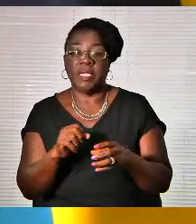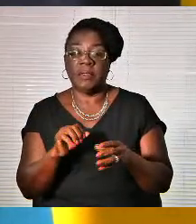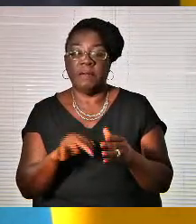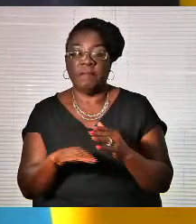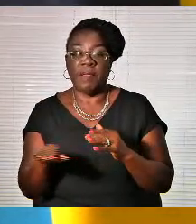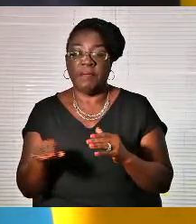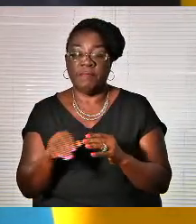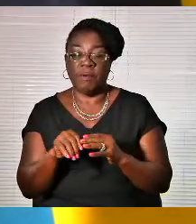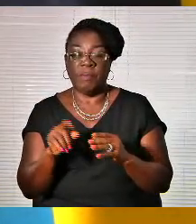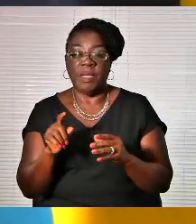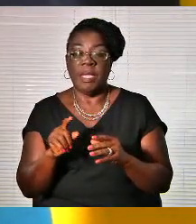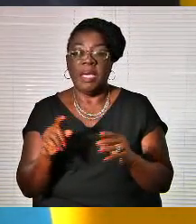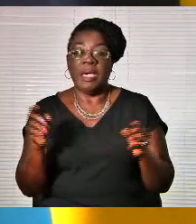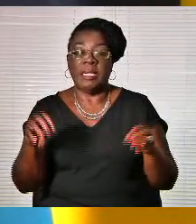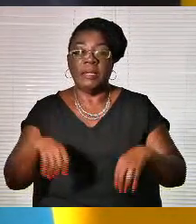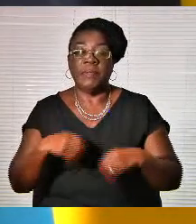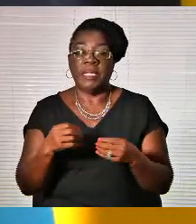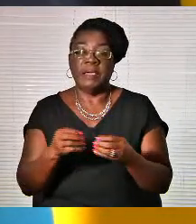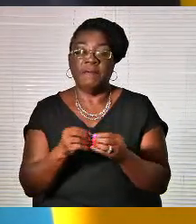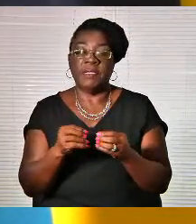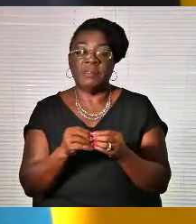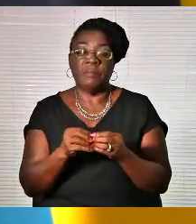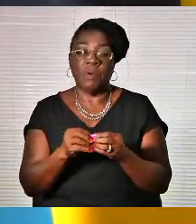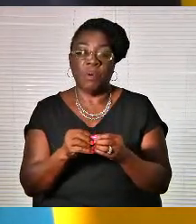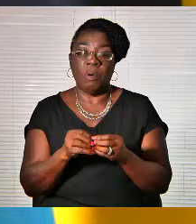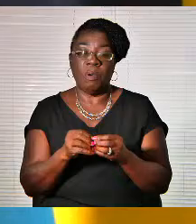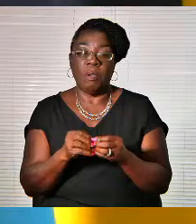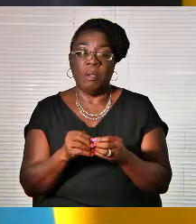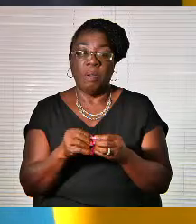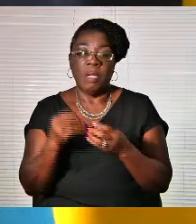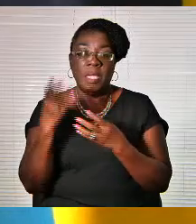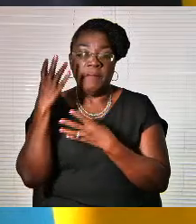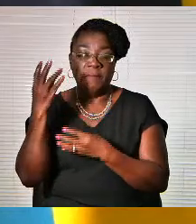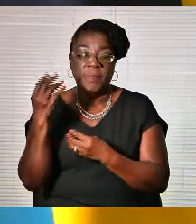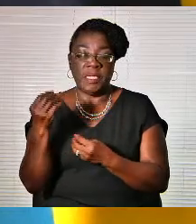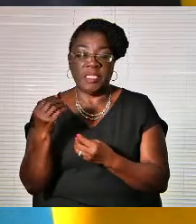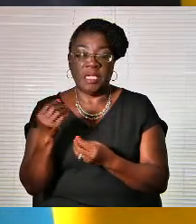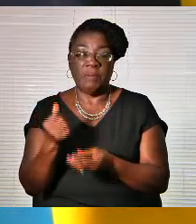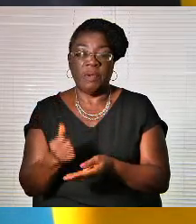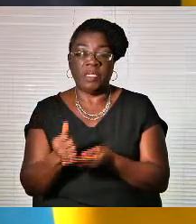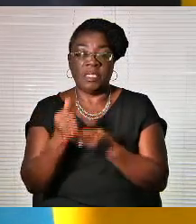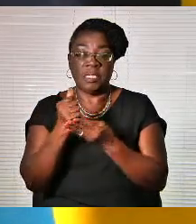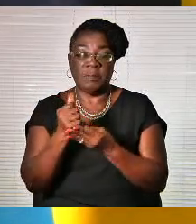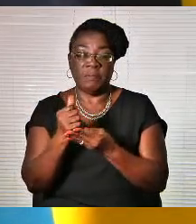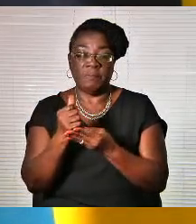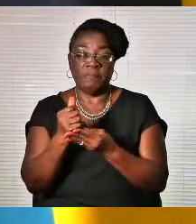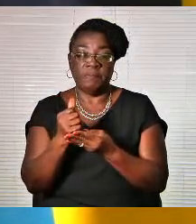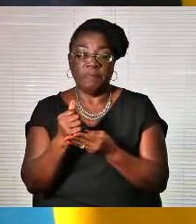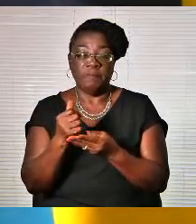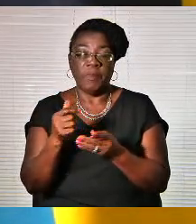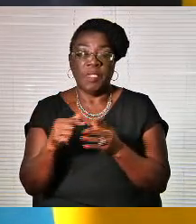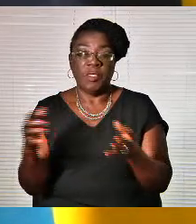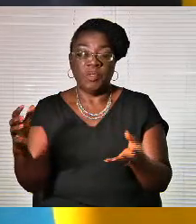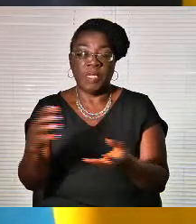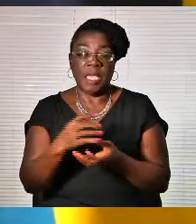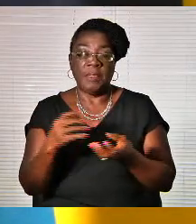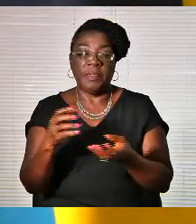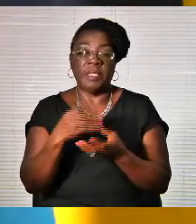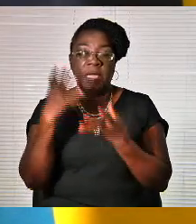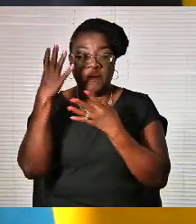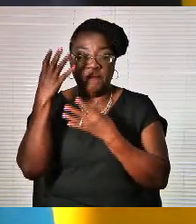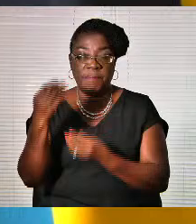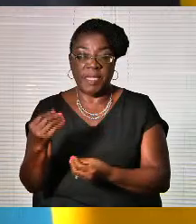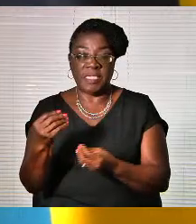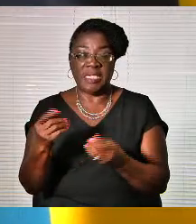Swan to give us a little bit more about the SharePoint platform that will help us to gather the information a